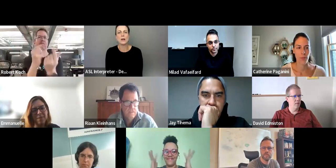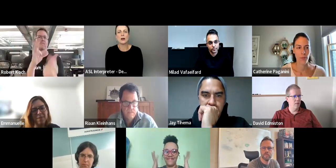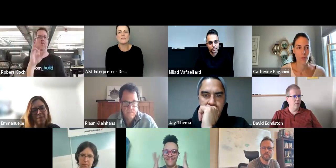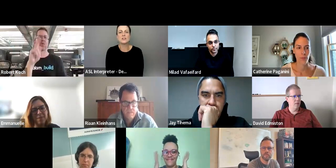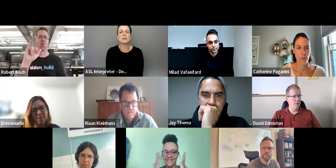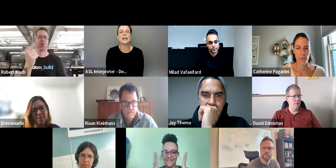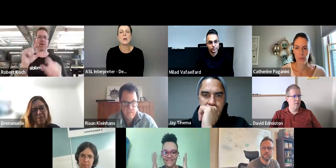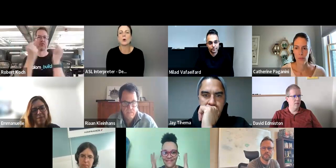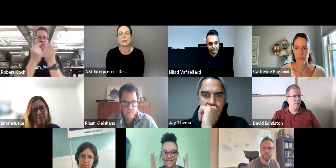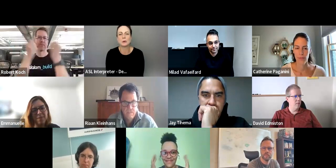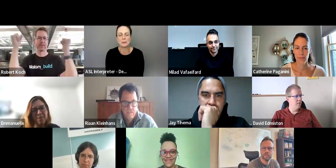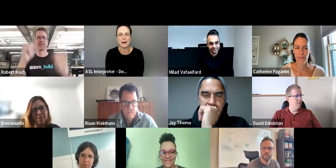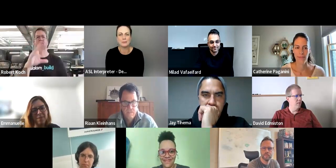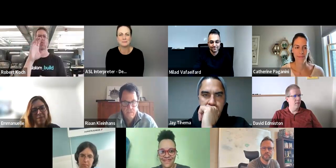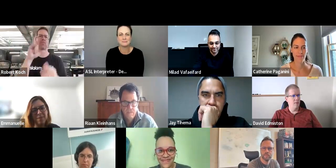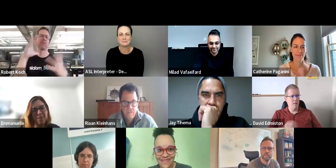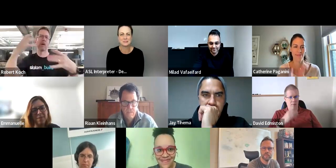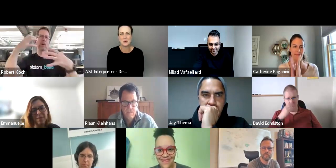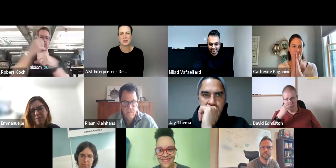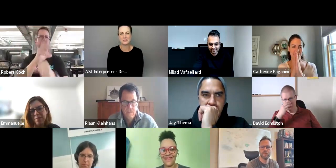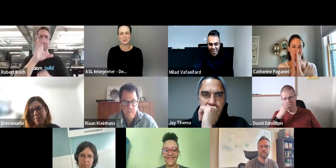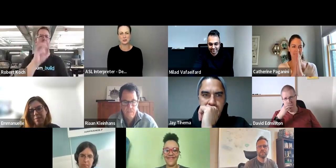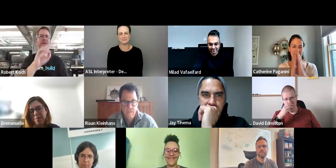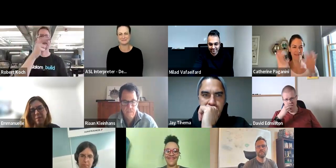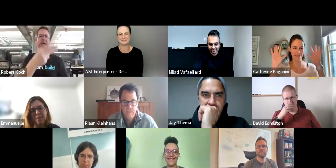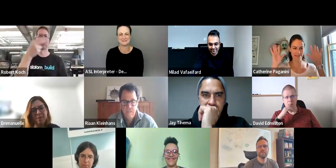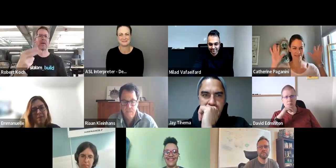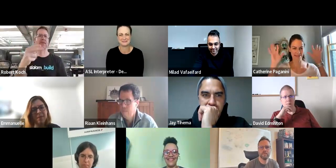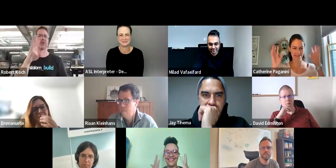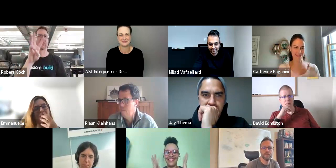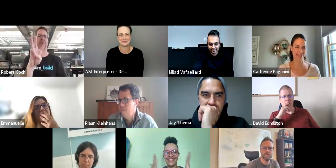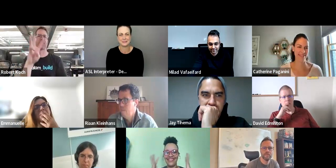So we are officially a working group now. So it's official.